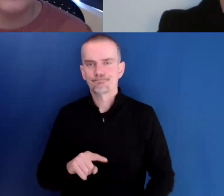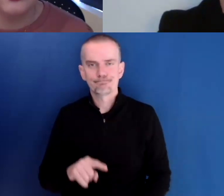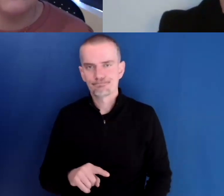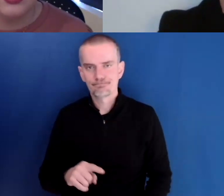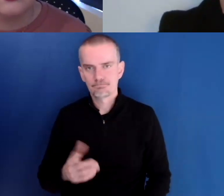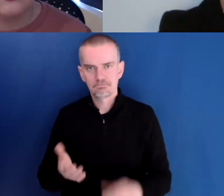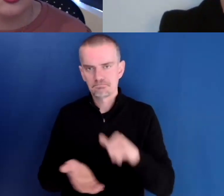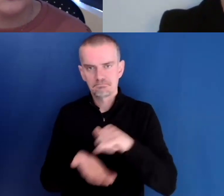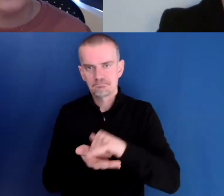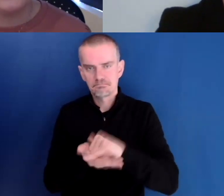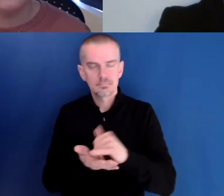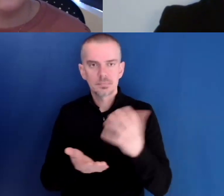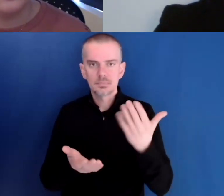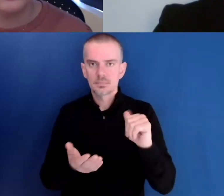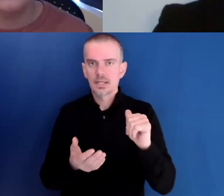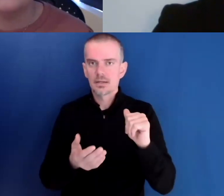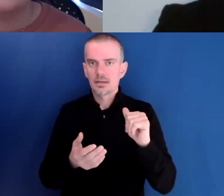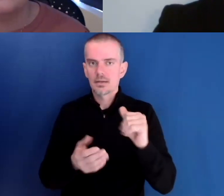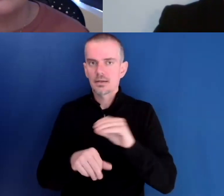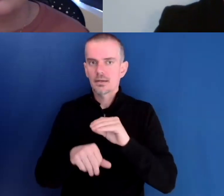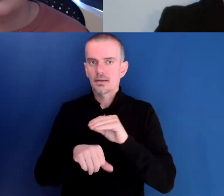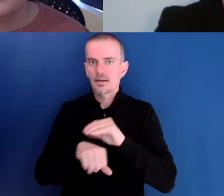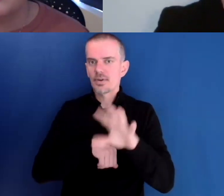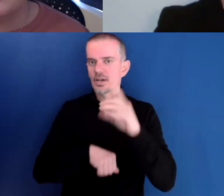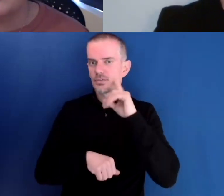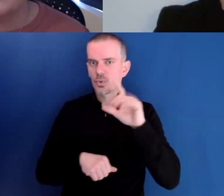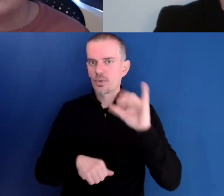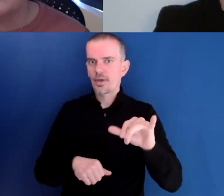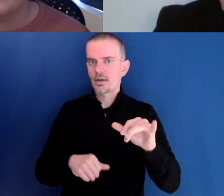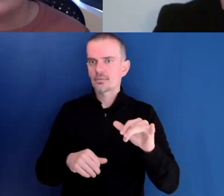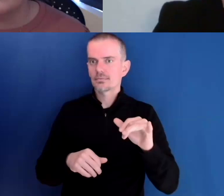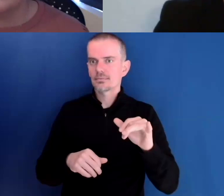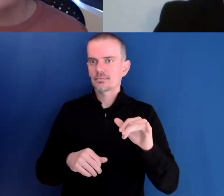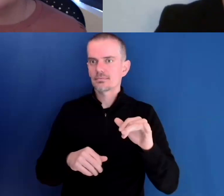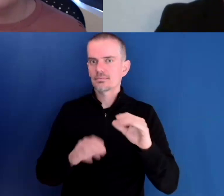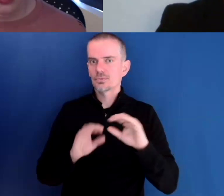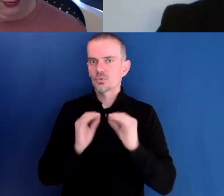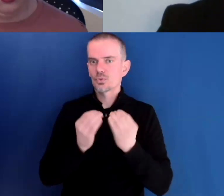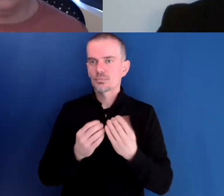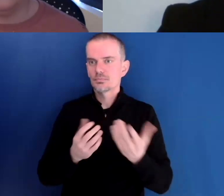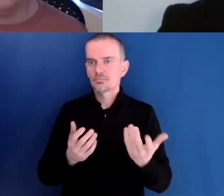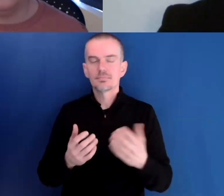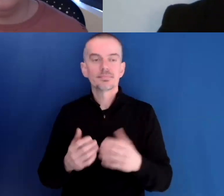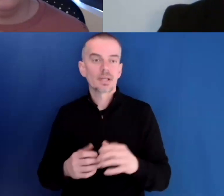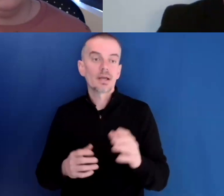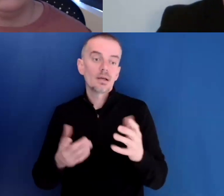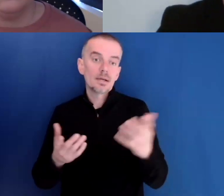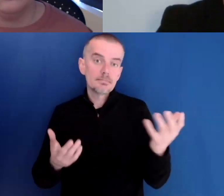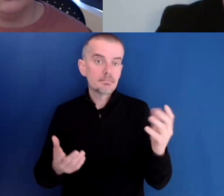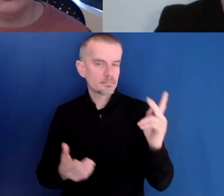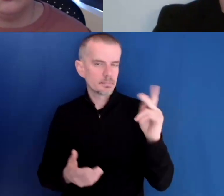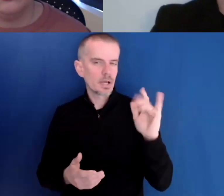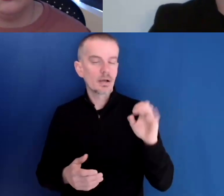have any advice for groups in that situation? Yeah, I mean, it's more common than you would think. If